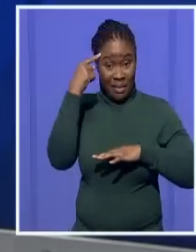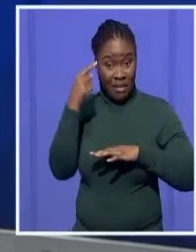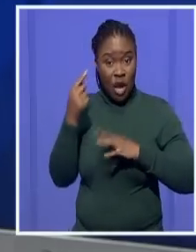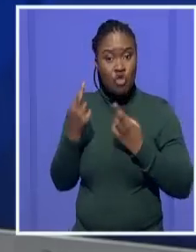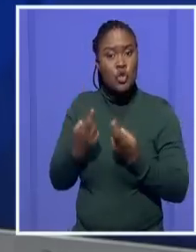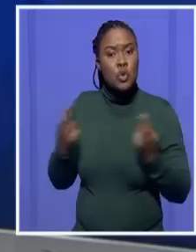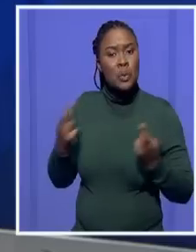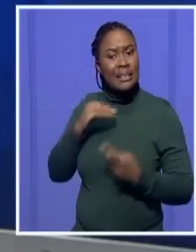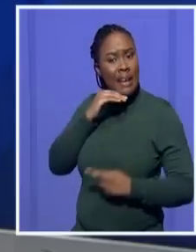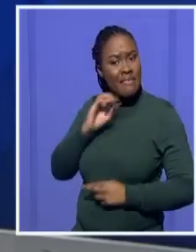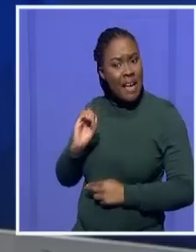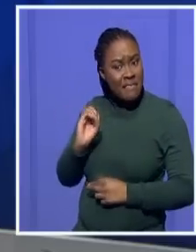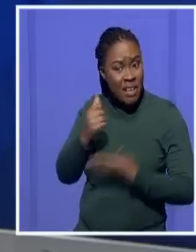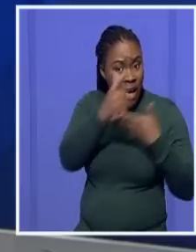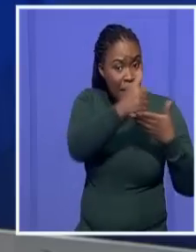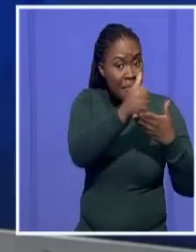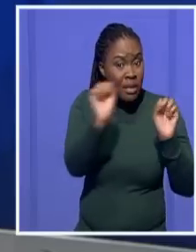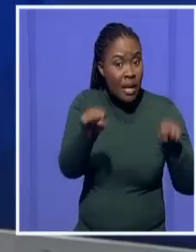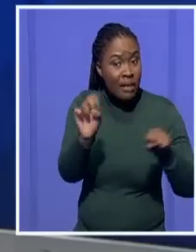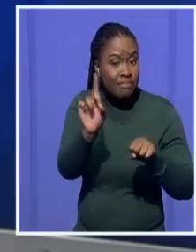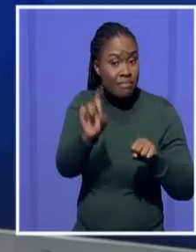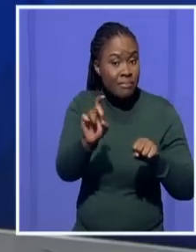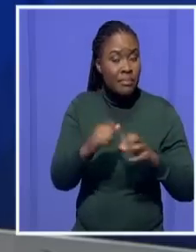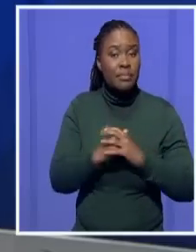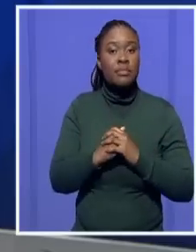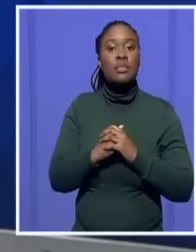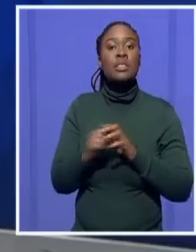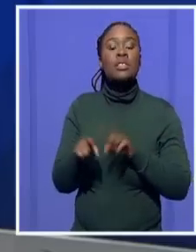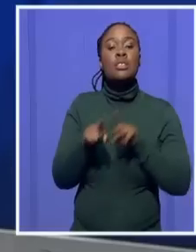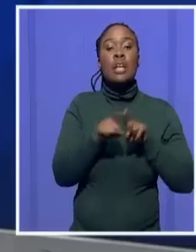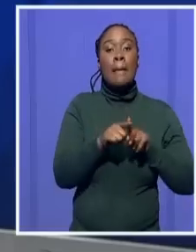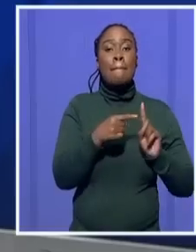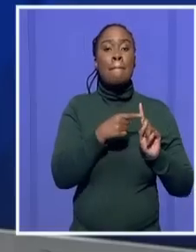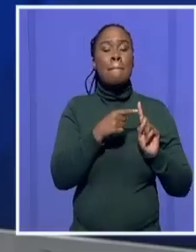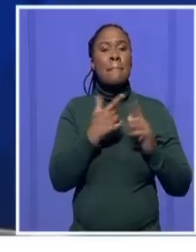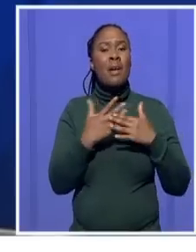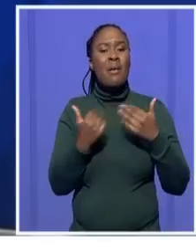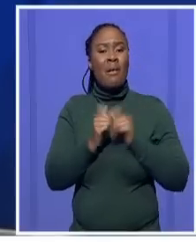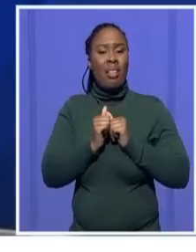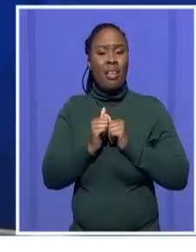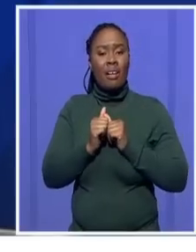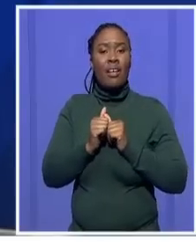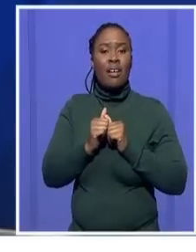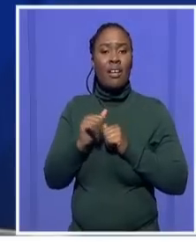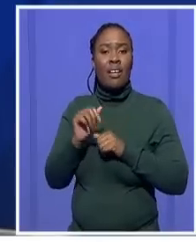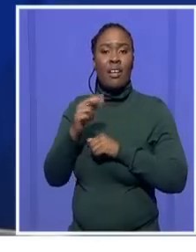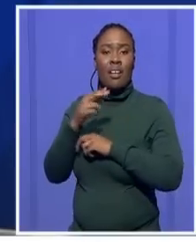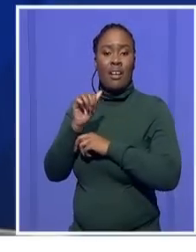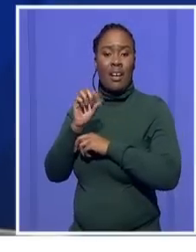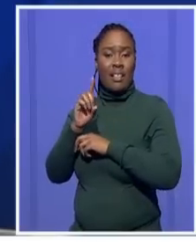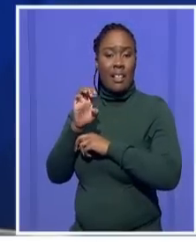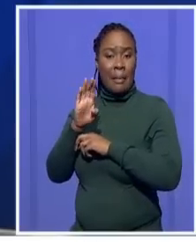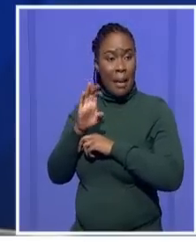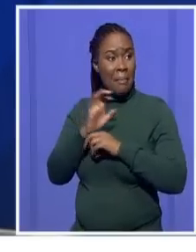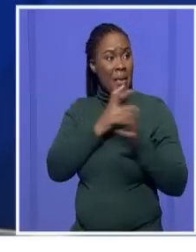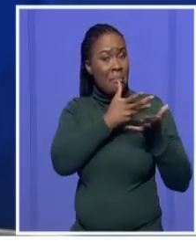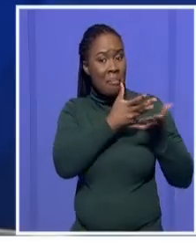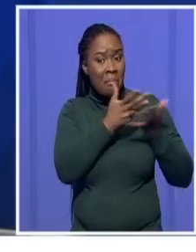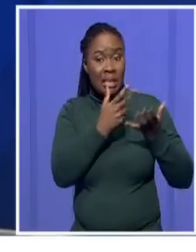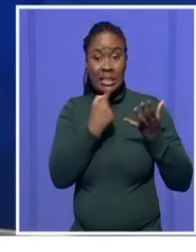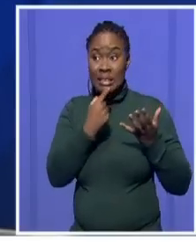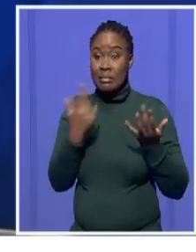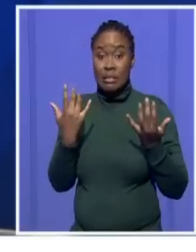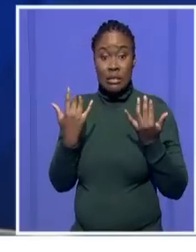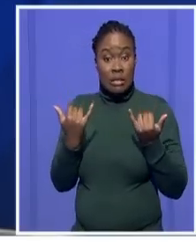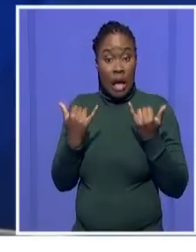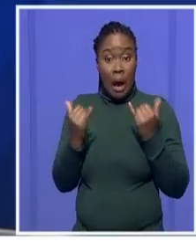Bongani Kema as well as our colleague Mlondi Khatebe, about where are people going to be housed. Already you have